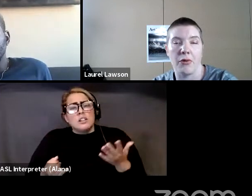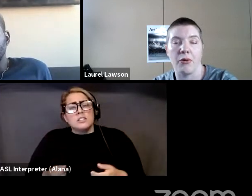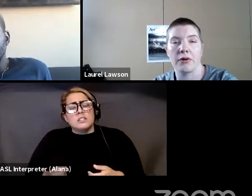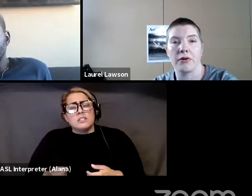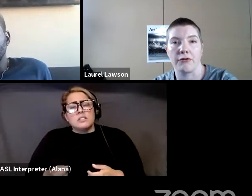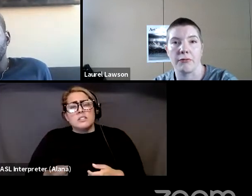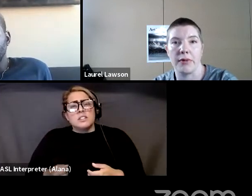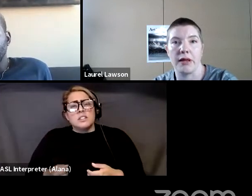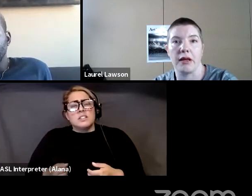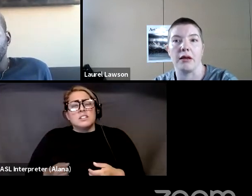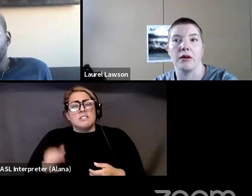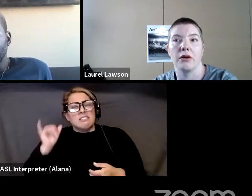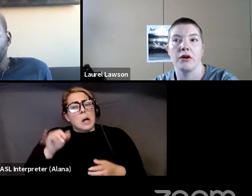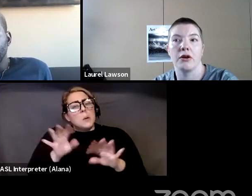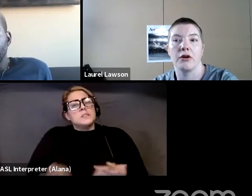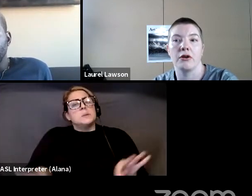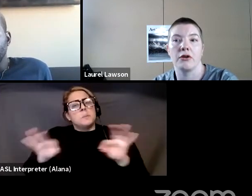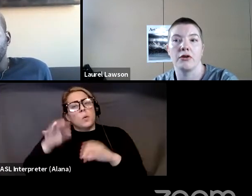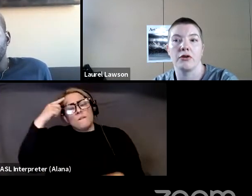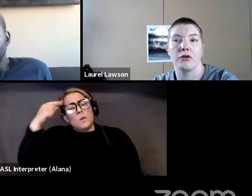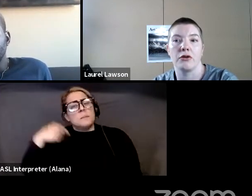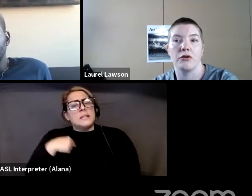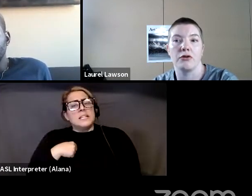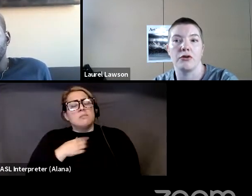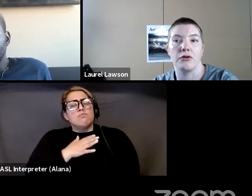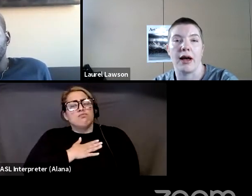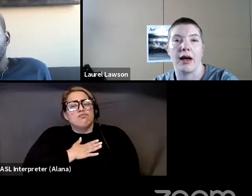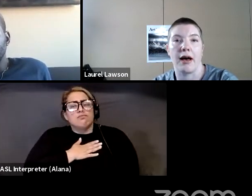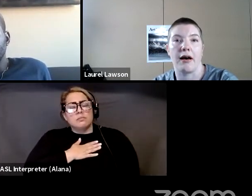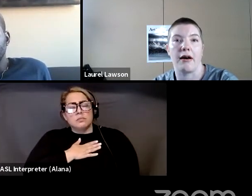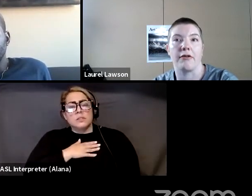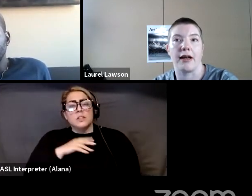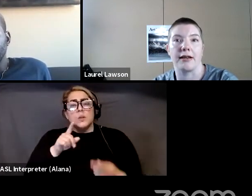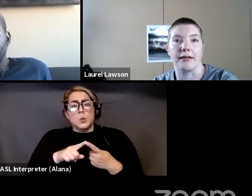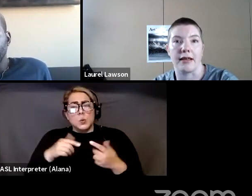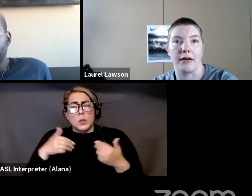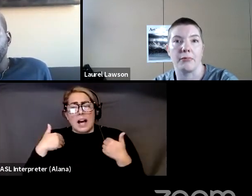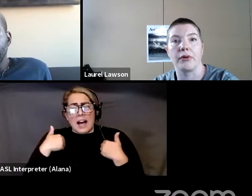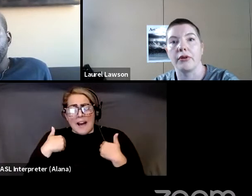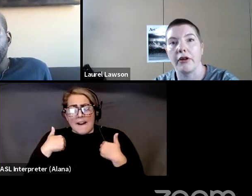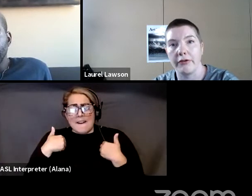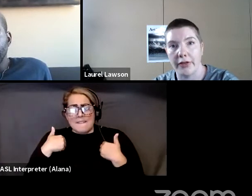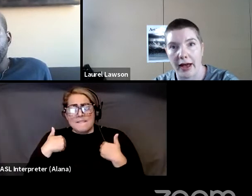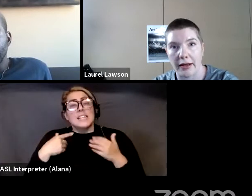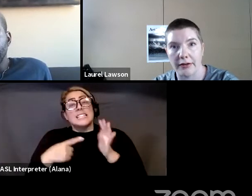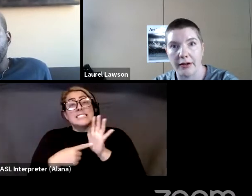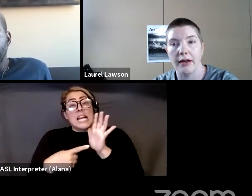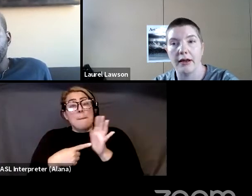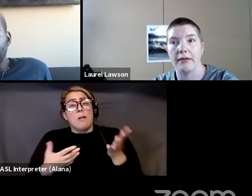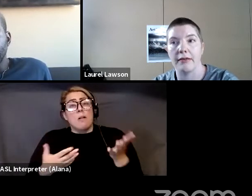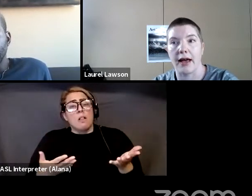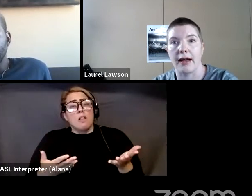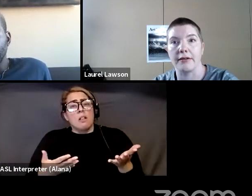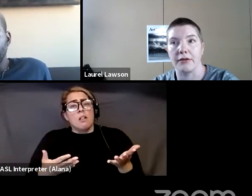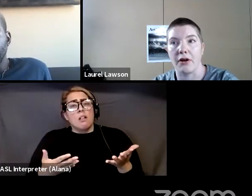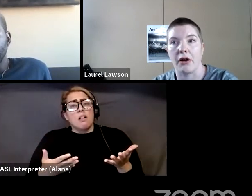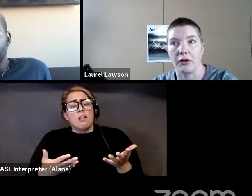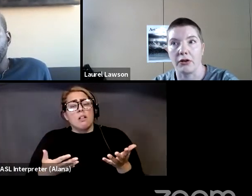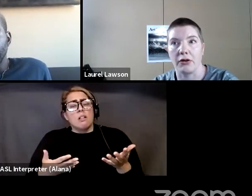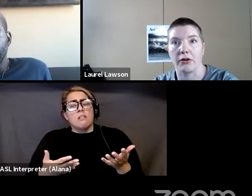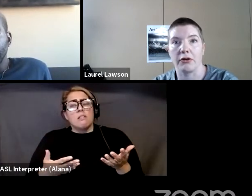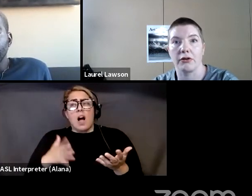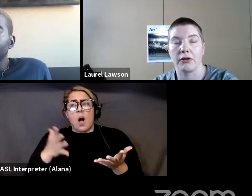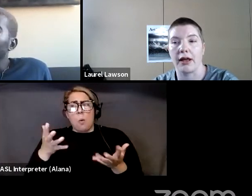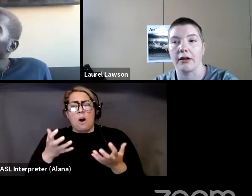It was important for me to have an example of that that did